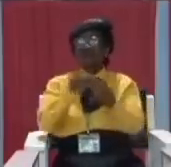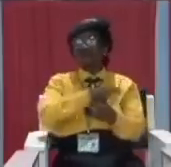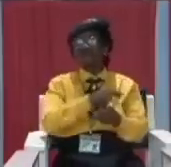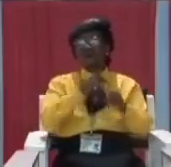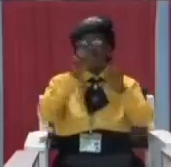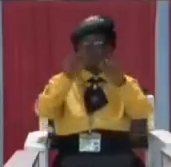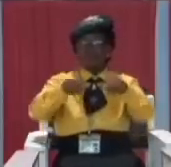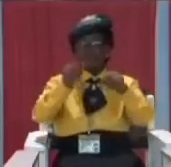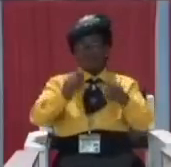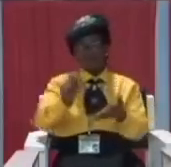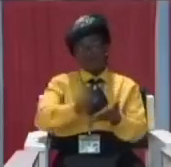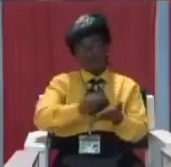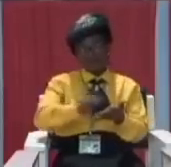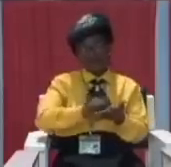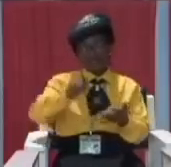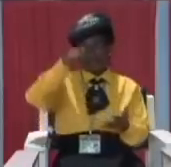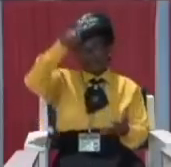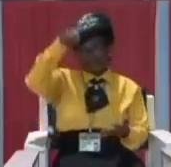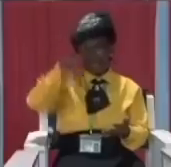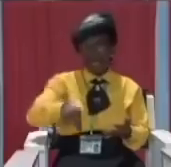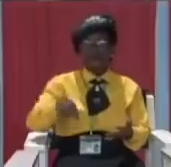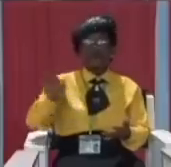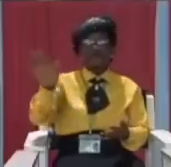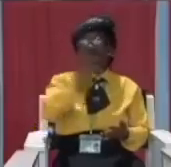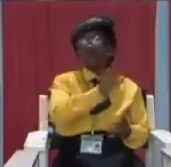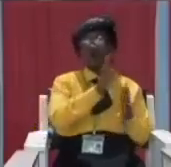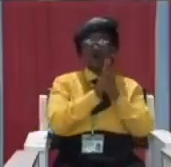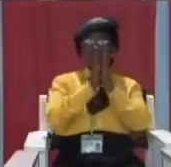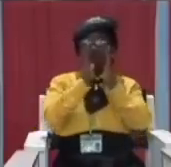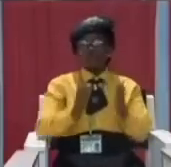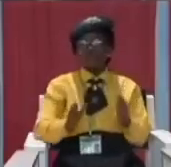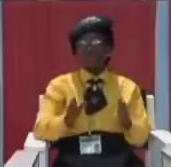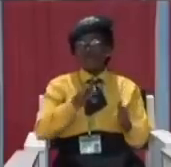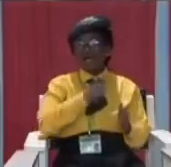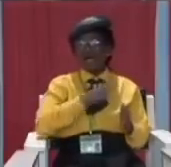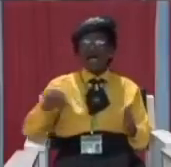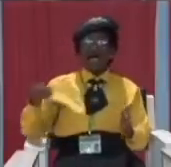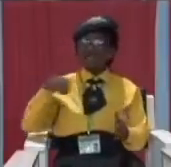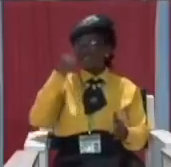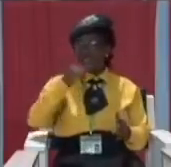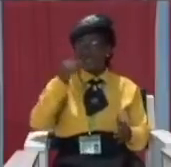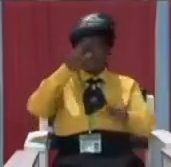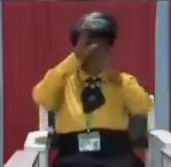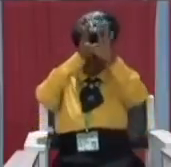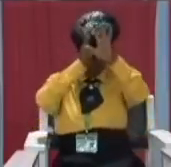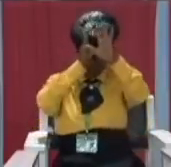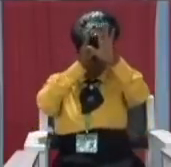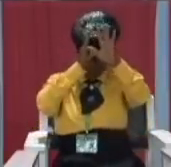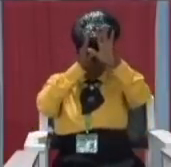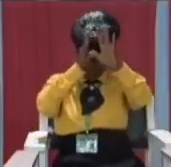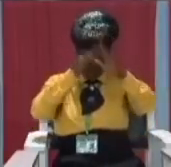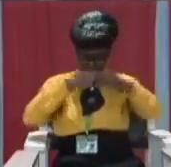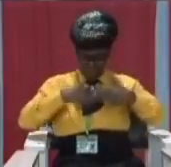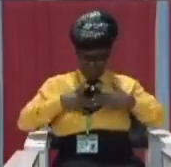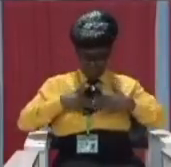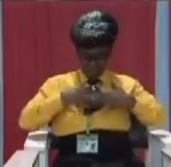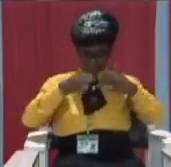prayer and say, Father, breathe on me.